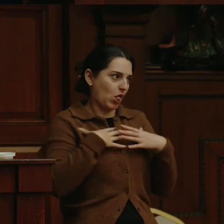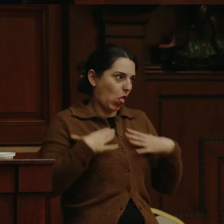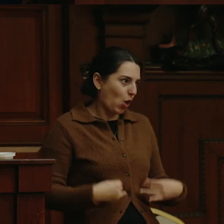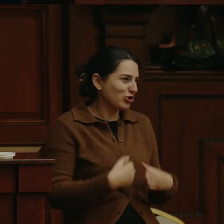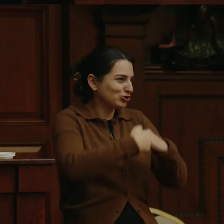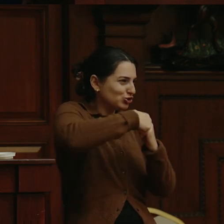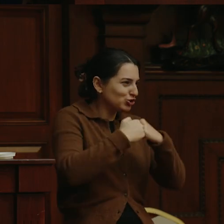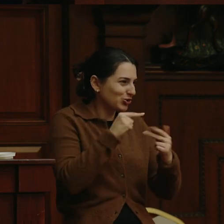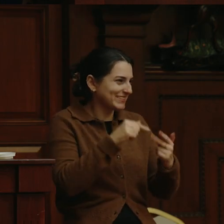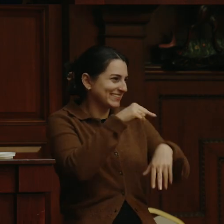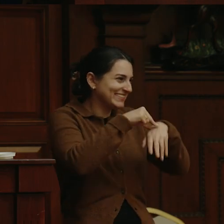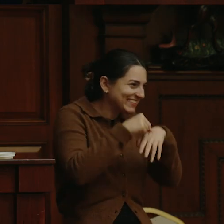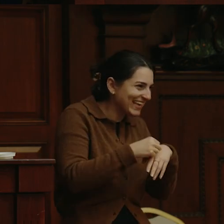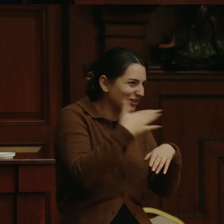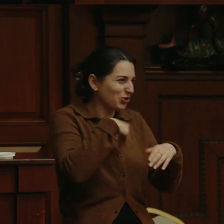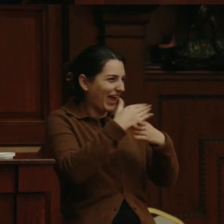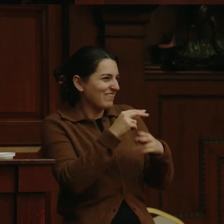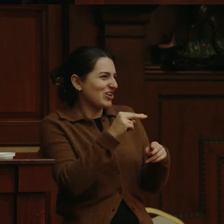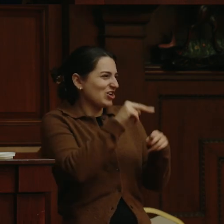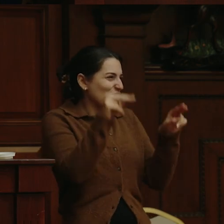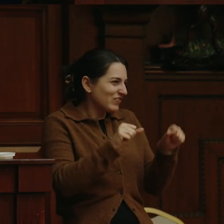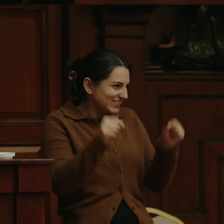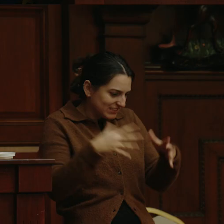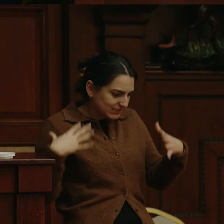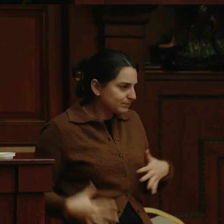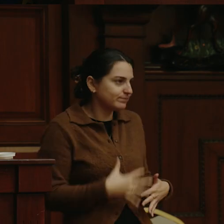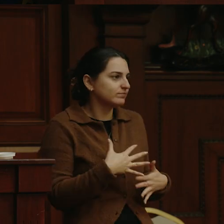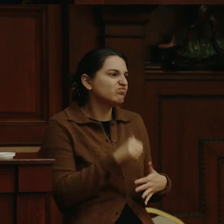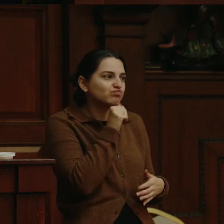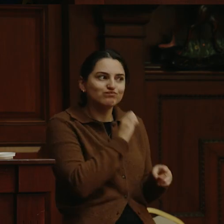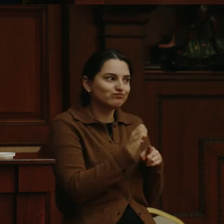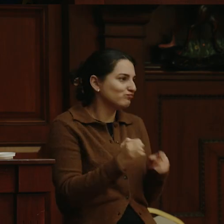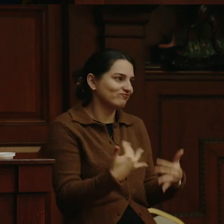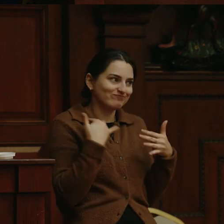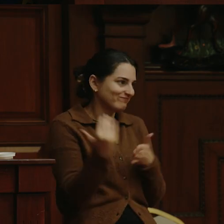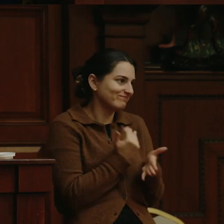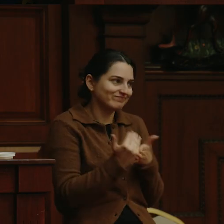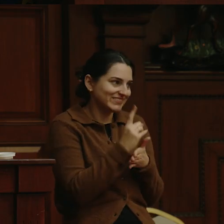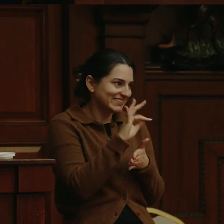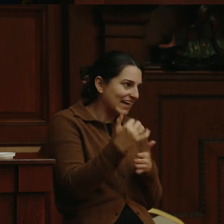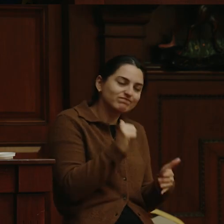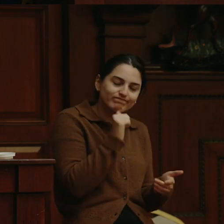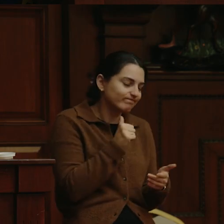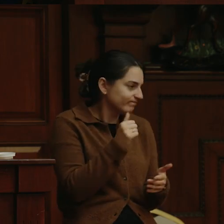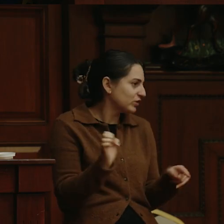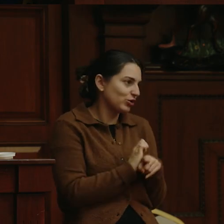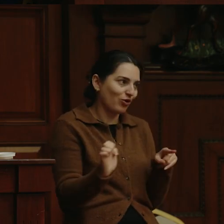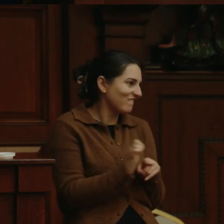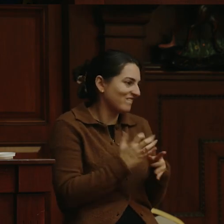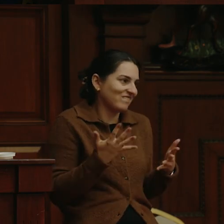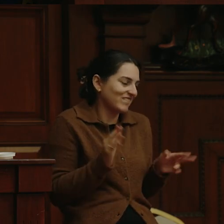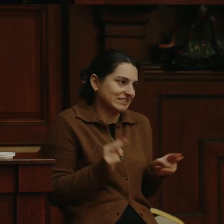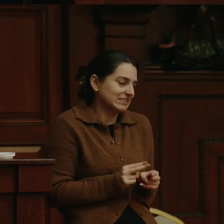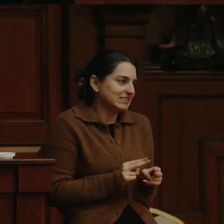the joints, the skin, the peripheral nerves. And we just don't have enough data about this, and this is really, really important. And I think